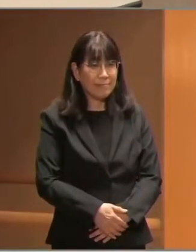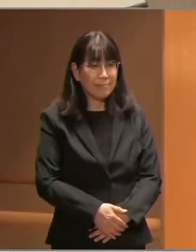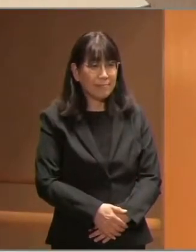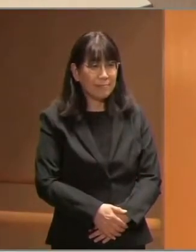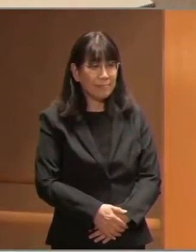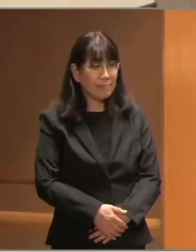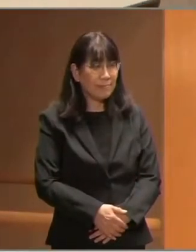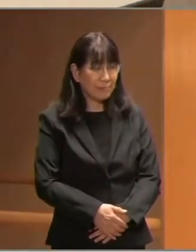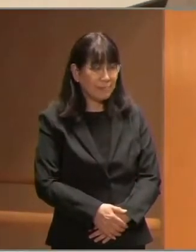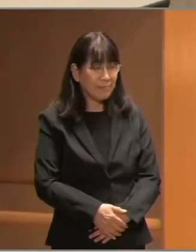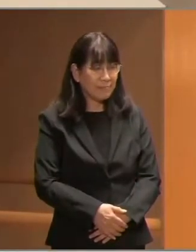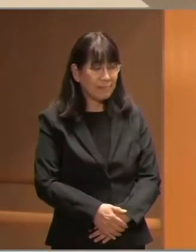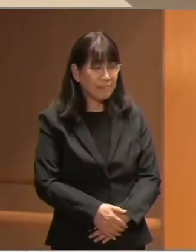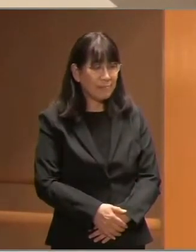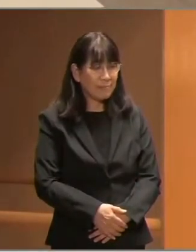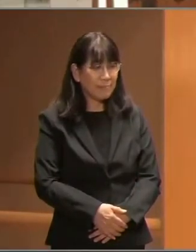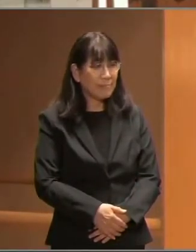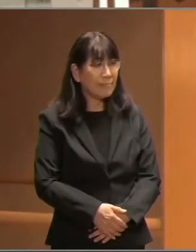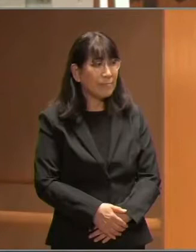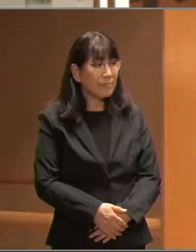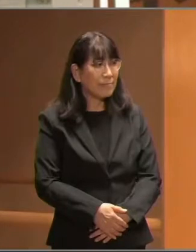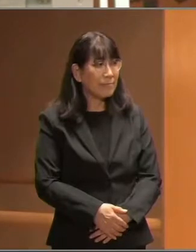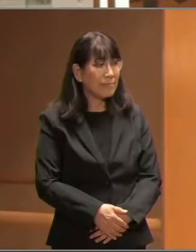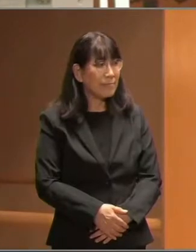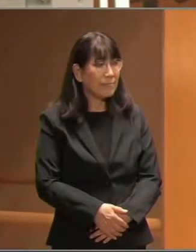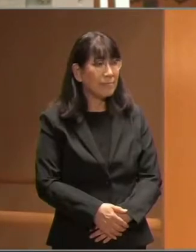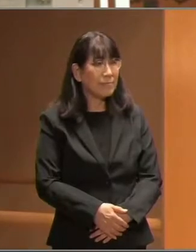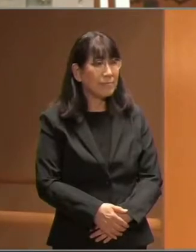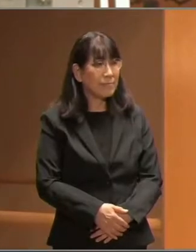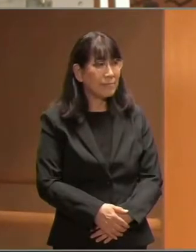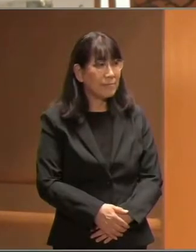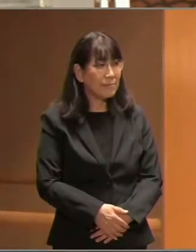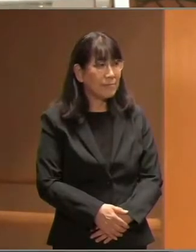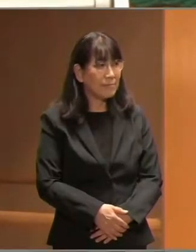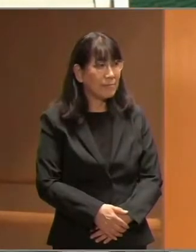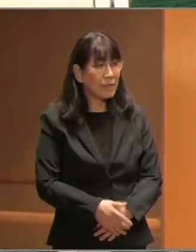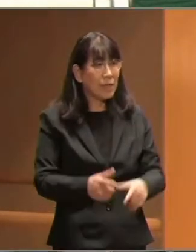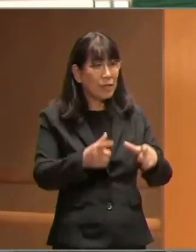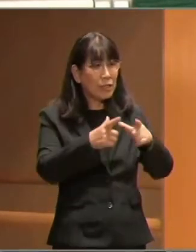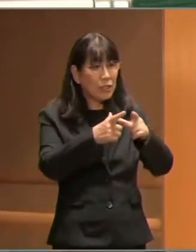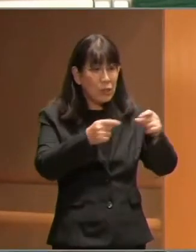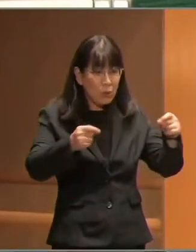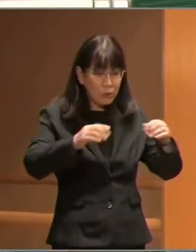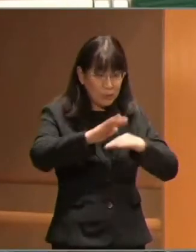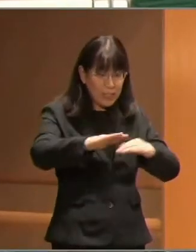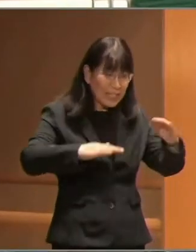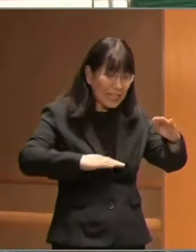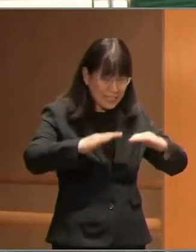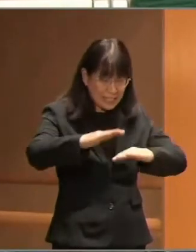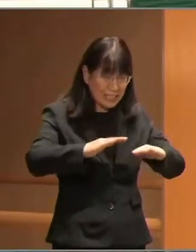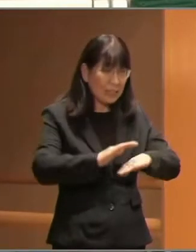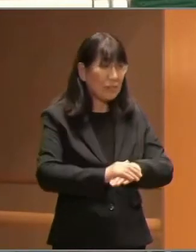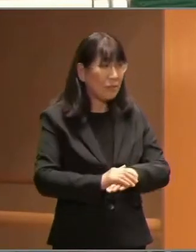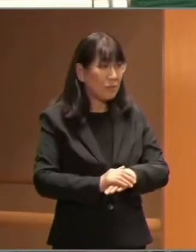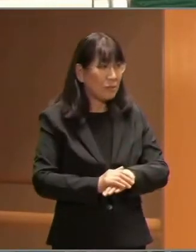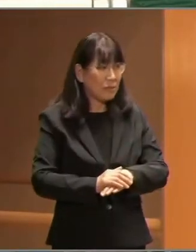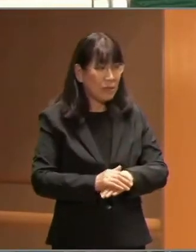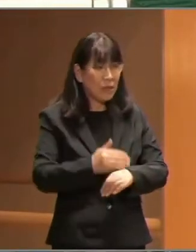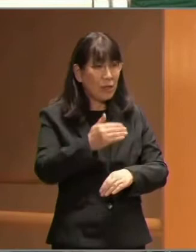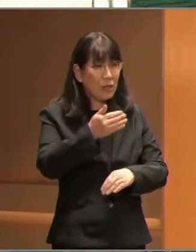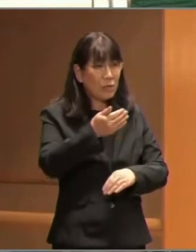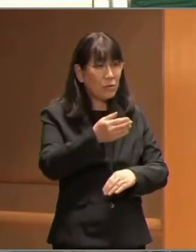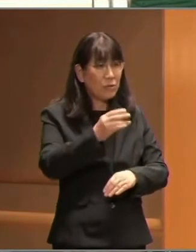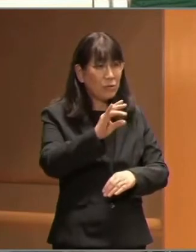But I think I needed to talk about other things before going on to my 7th topic. Well, when we think